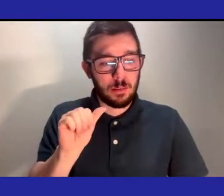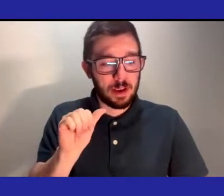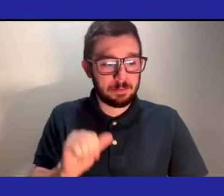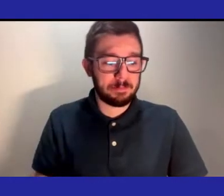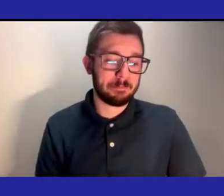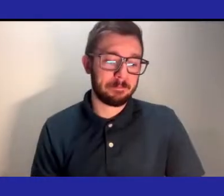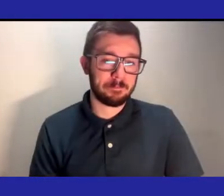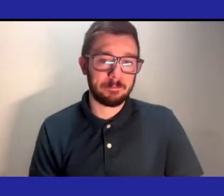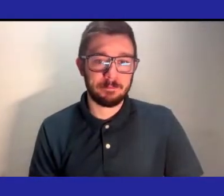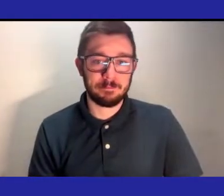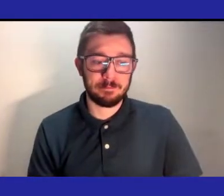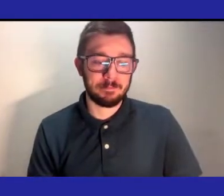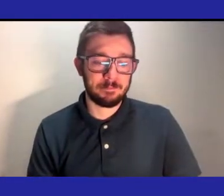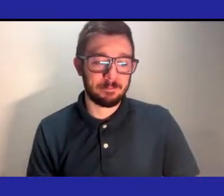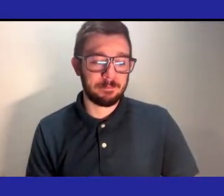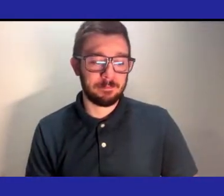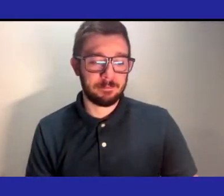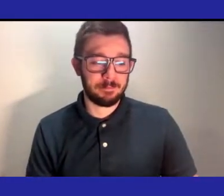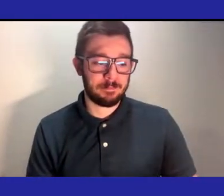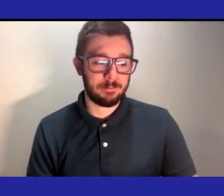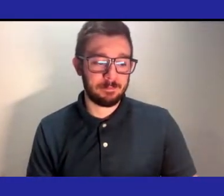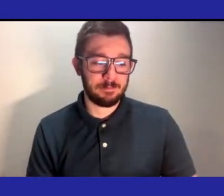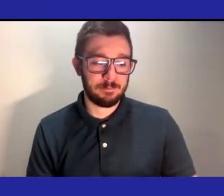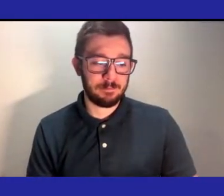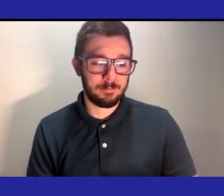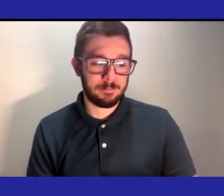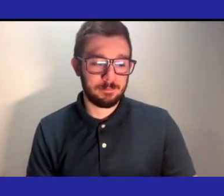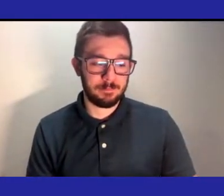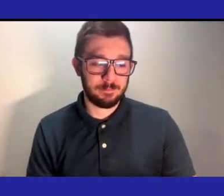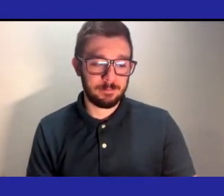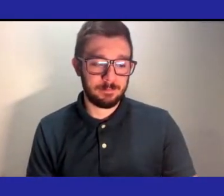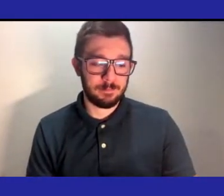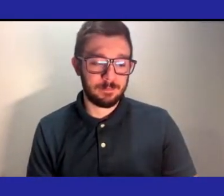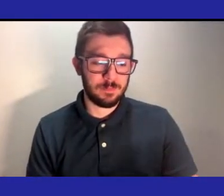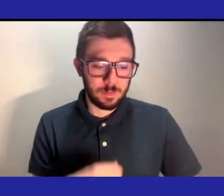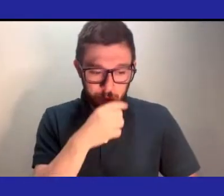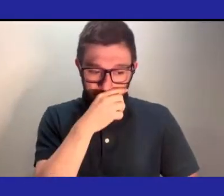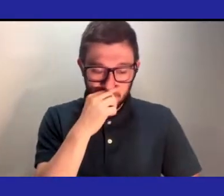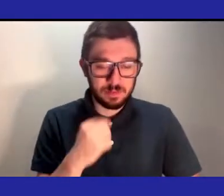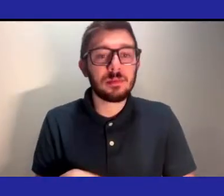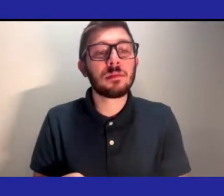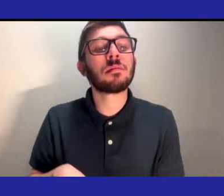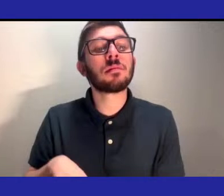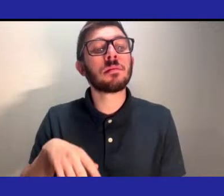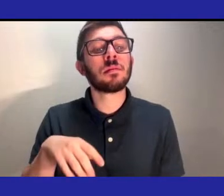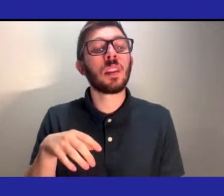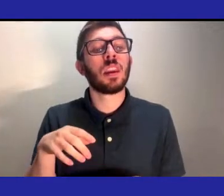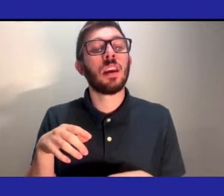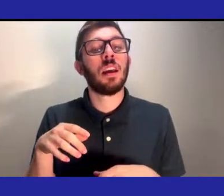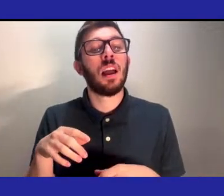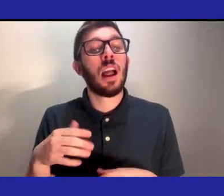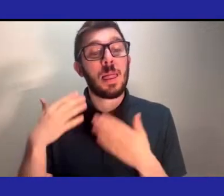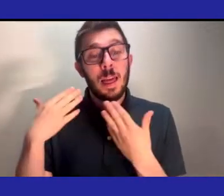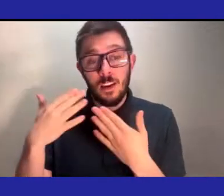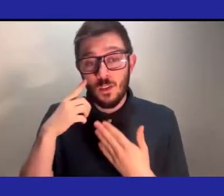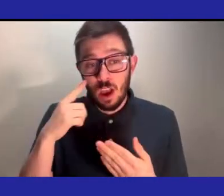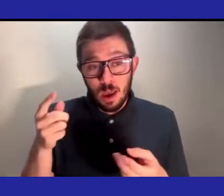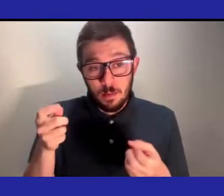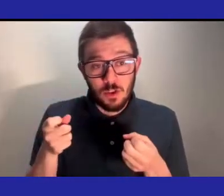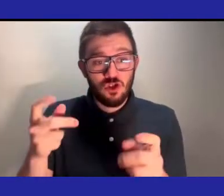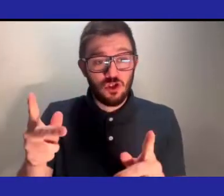Super. If you'd like to go ahead and talk about it. Sure. Thank you for the opportunity to be with you this morning.